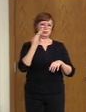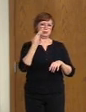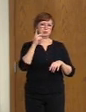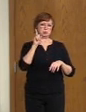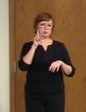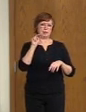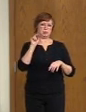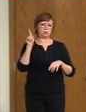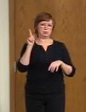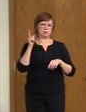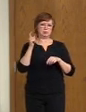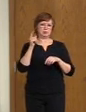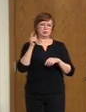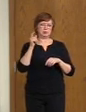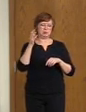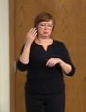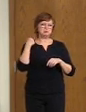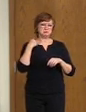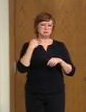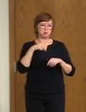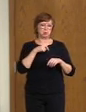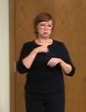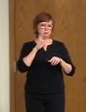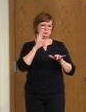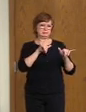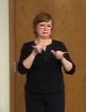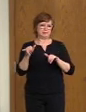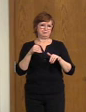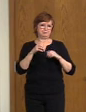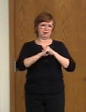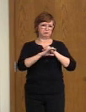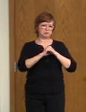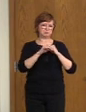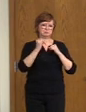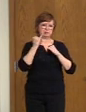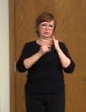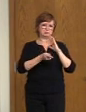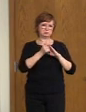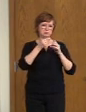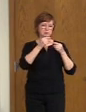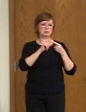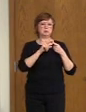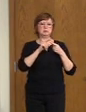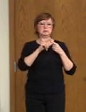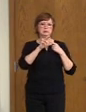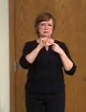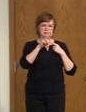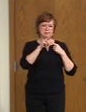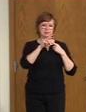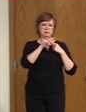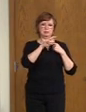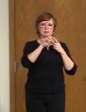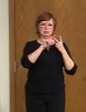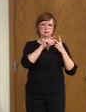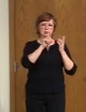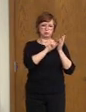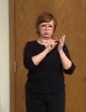said, in the media, as well as not just on the government's website, but also SHA